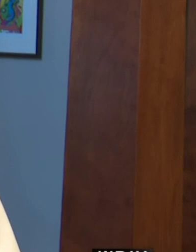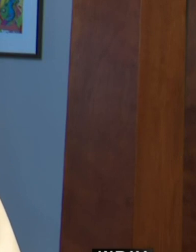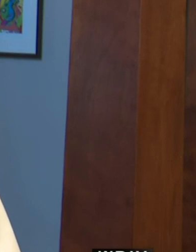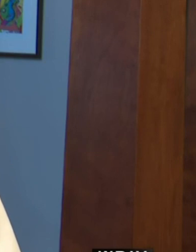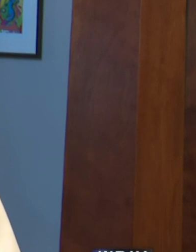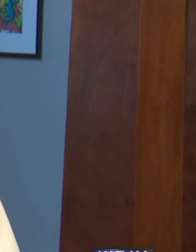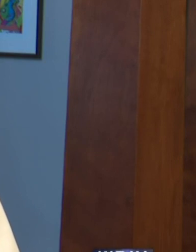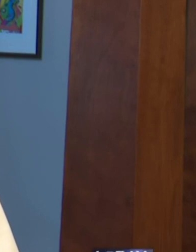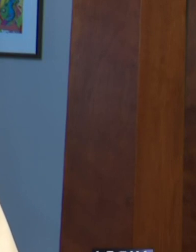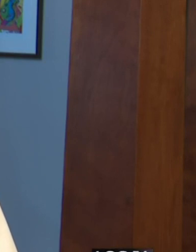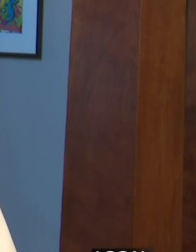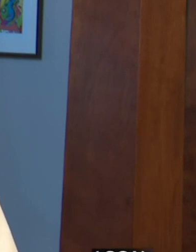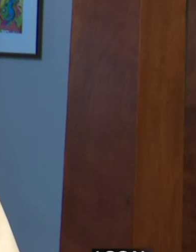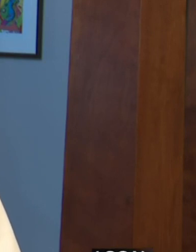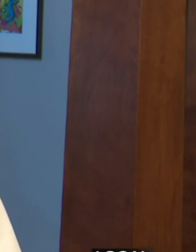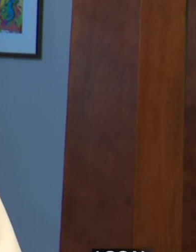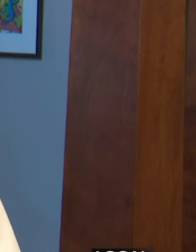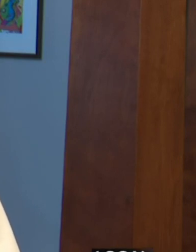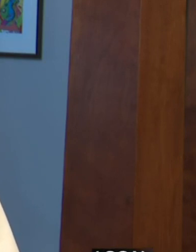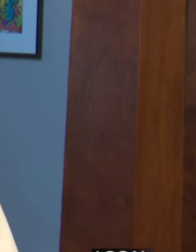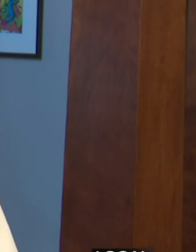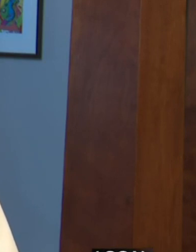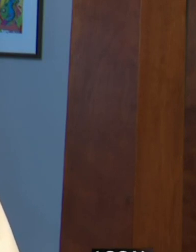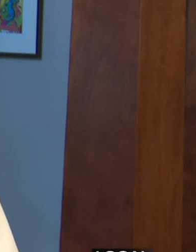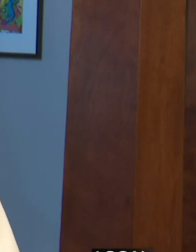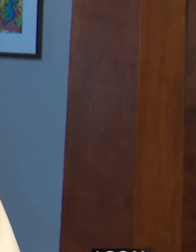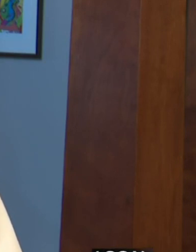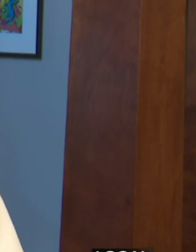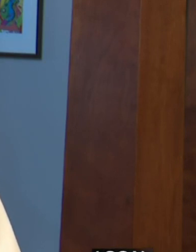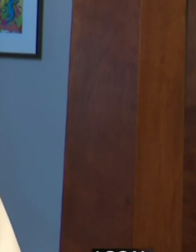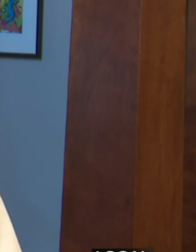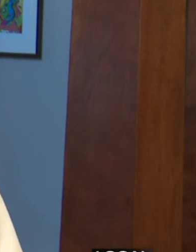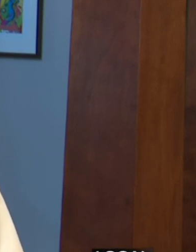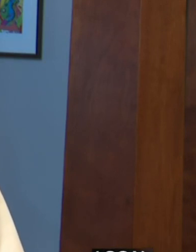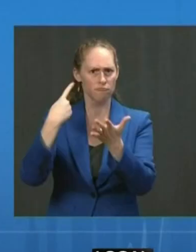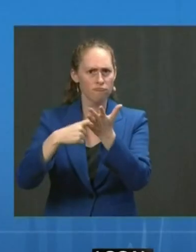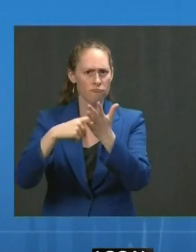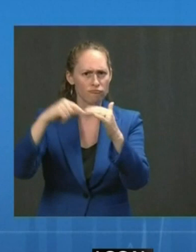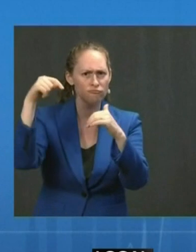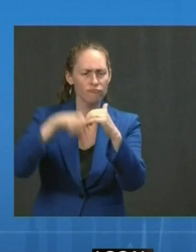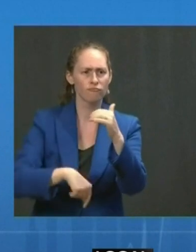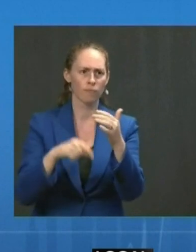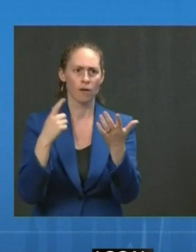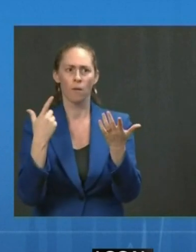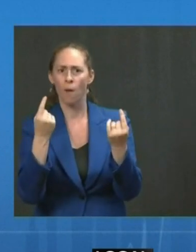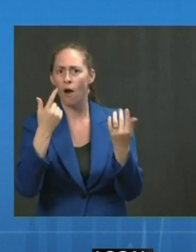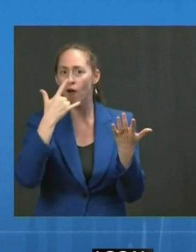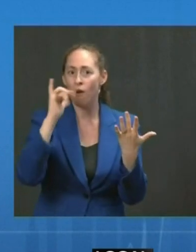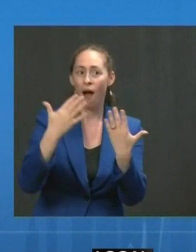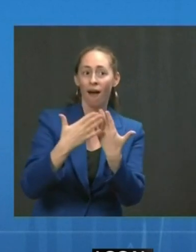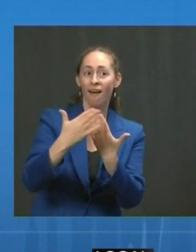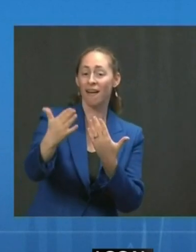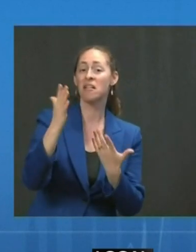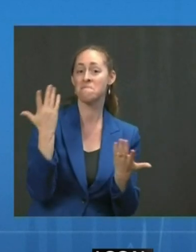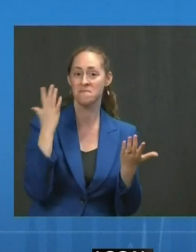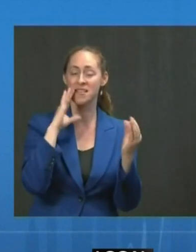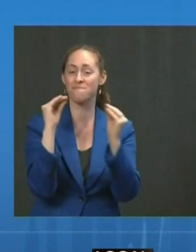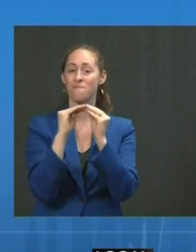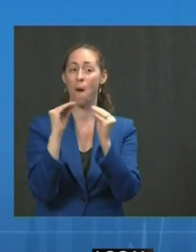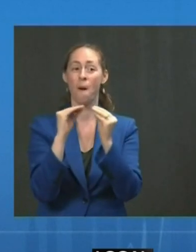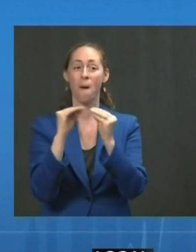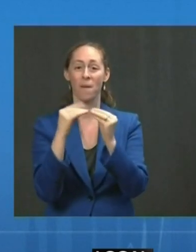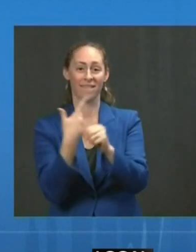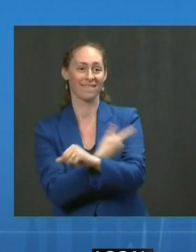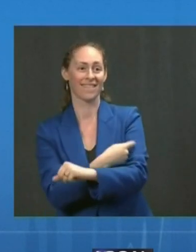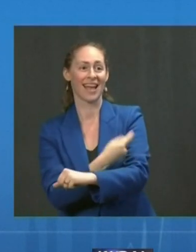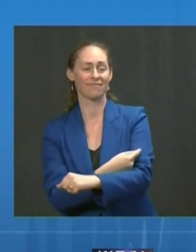that more Americans will have the reassurance that they need to get vaccinated. We know that there are Americans who have been waiting for the